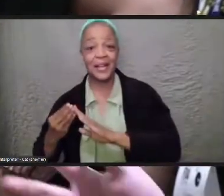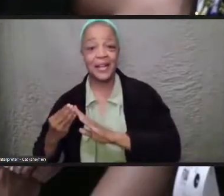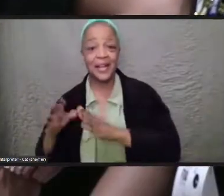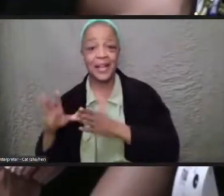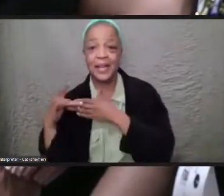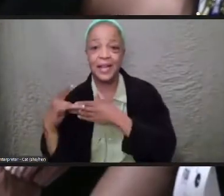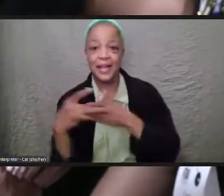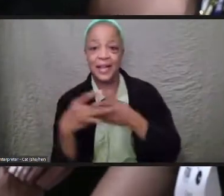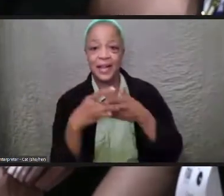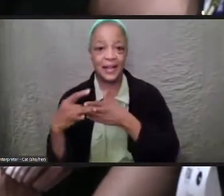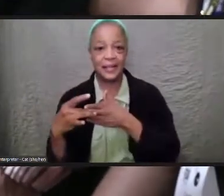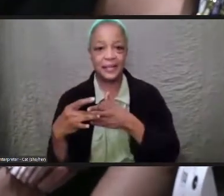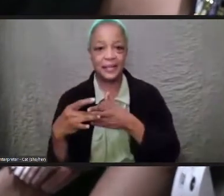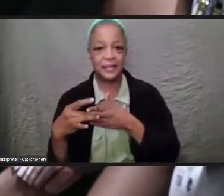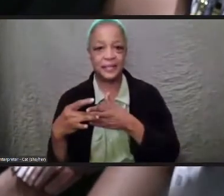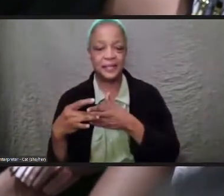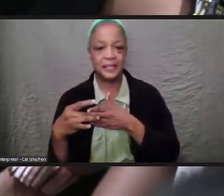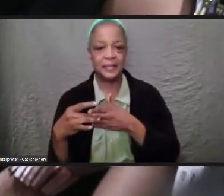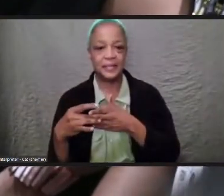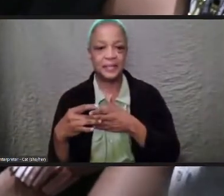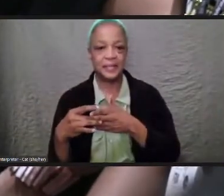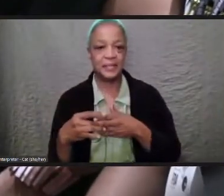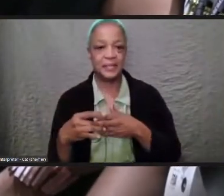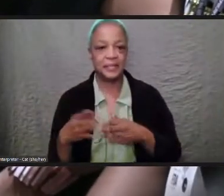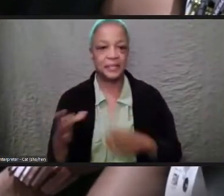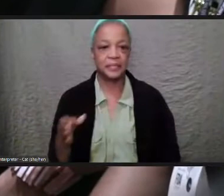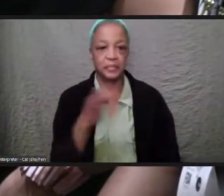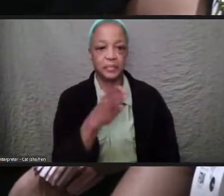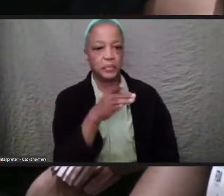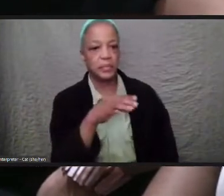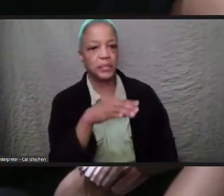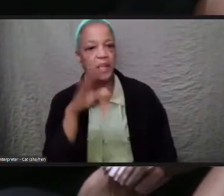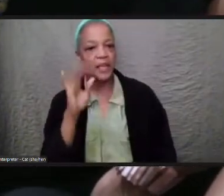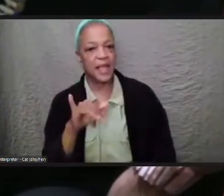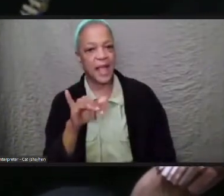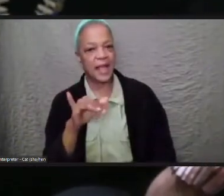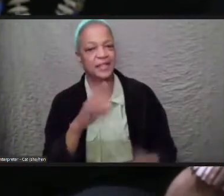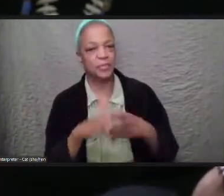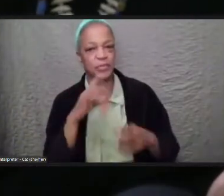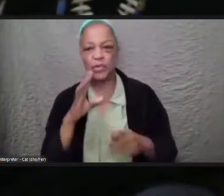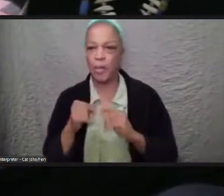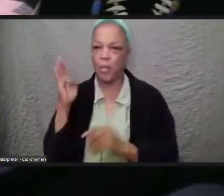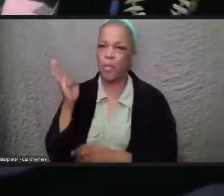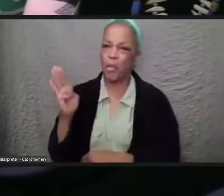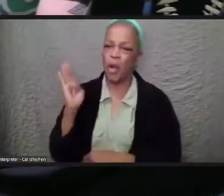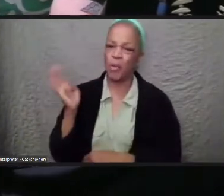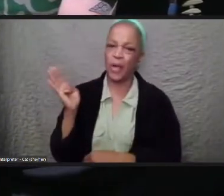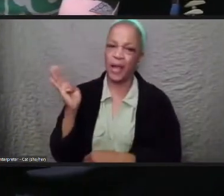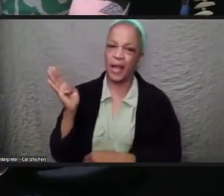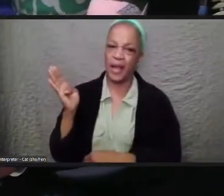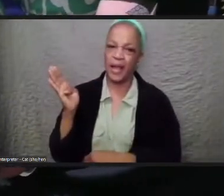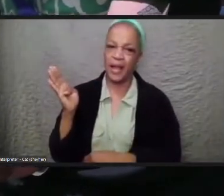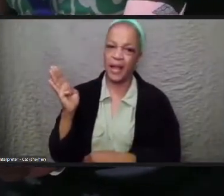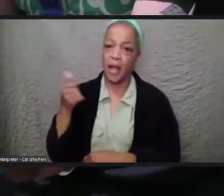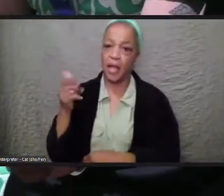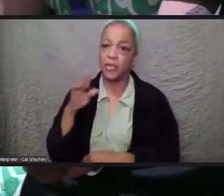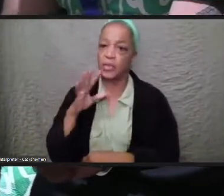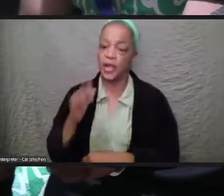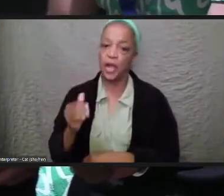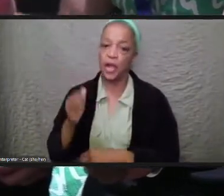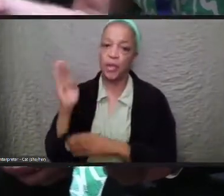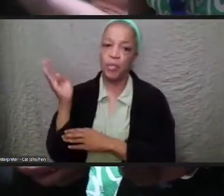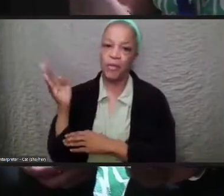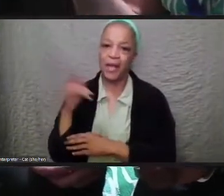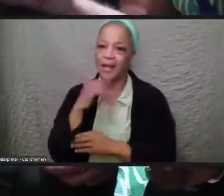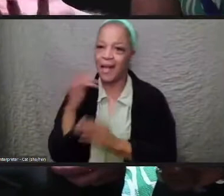way. And that thing about, you were kind of saying like Broadway is sort of being not necessarily representative of that. I